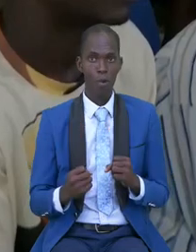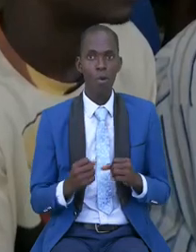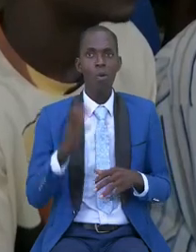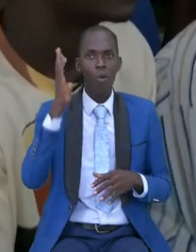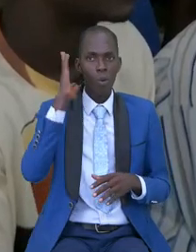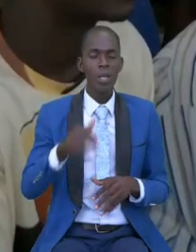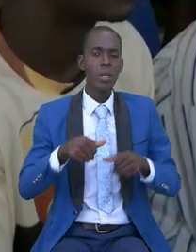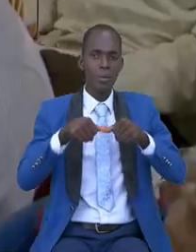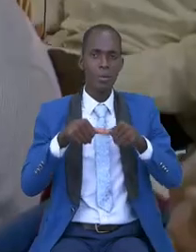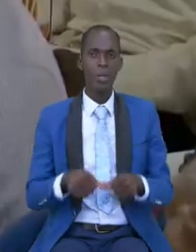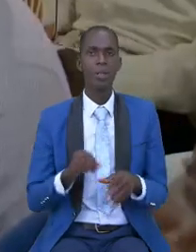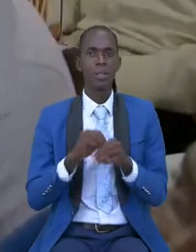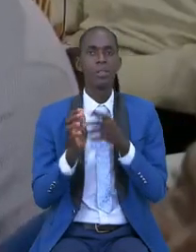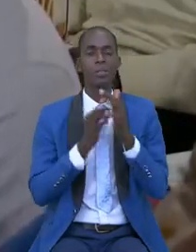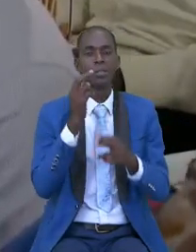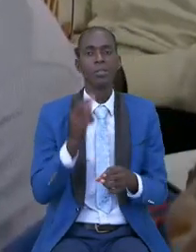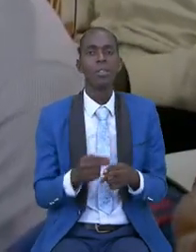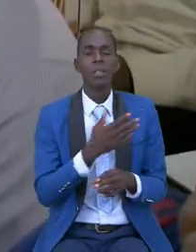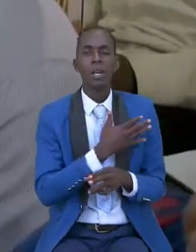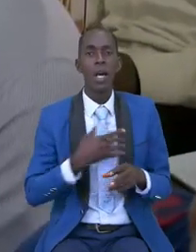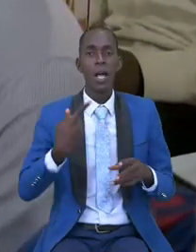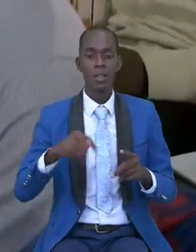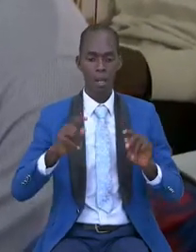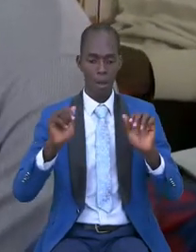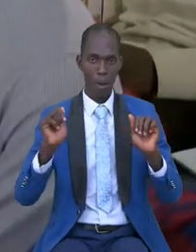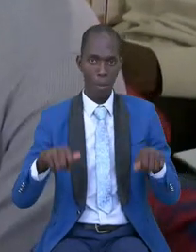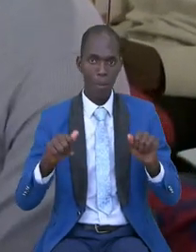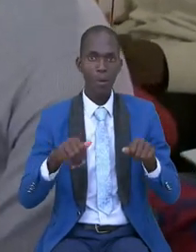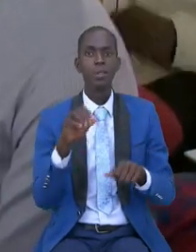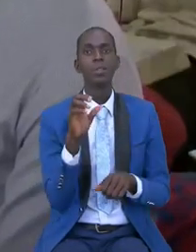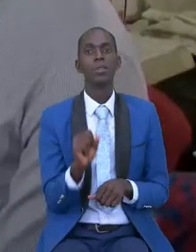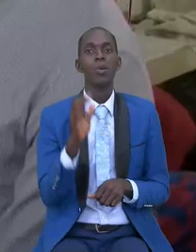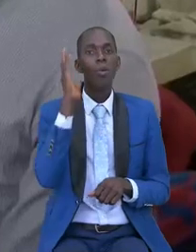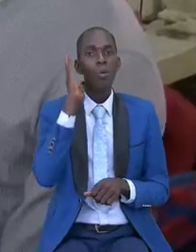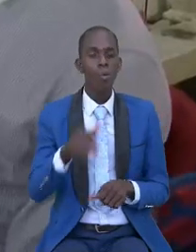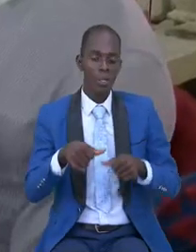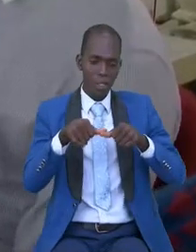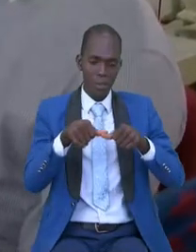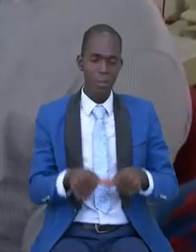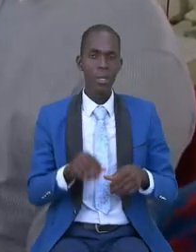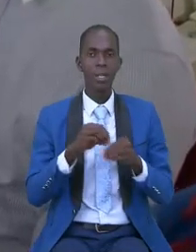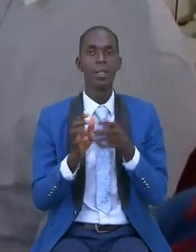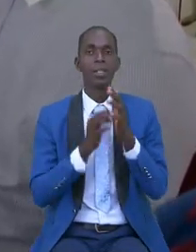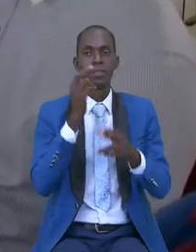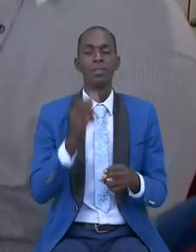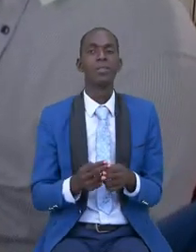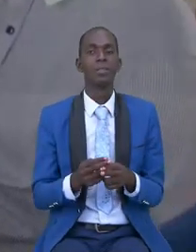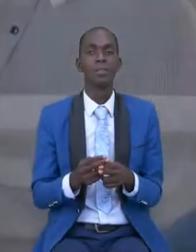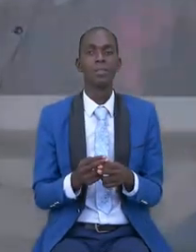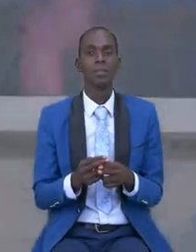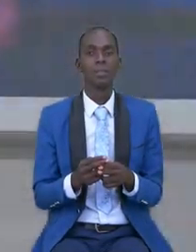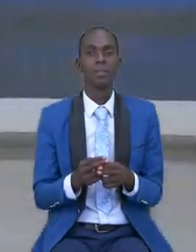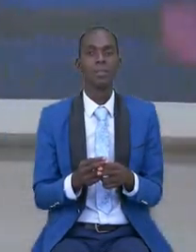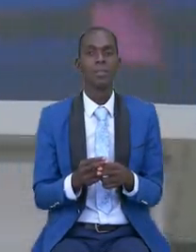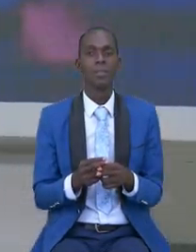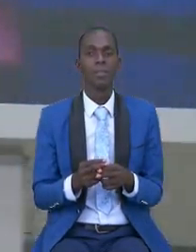will stay. And the possibilities will stay. It